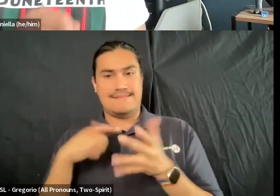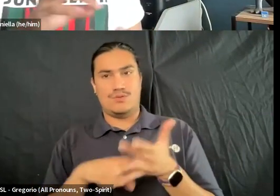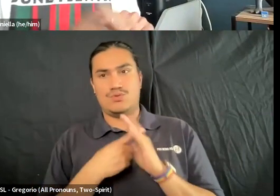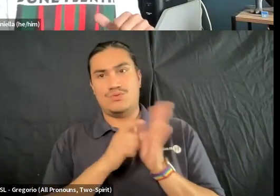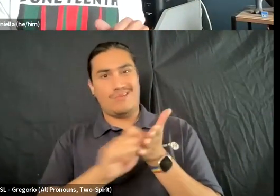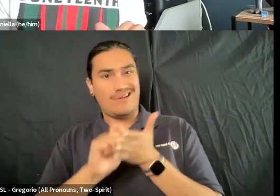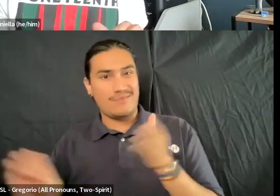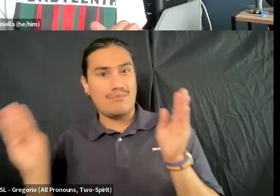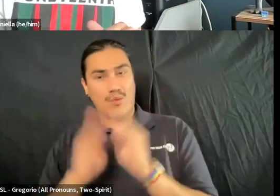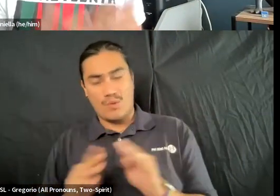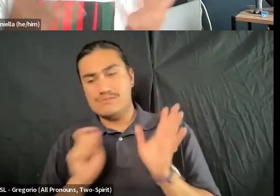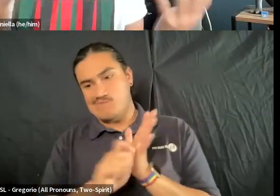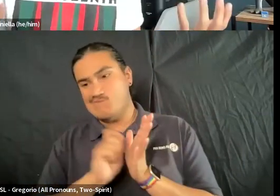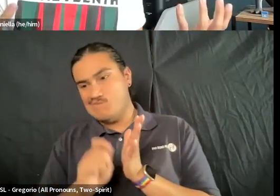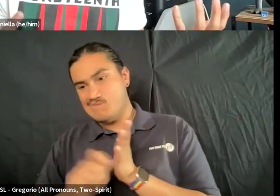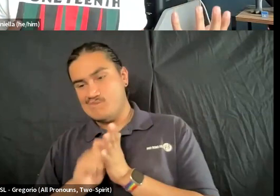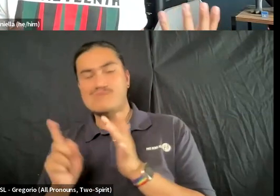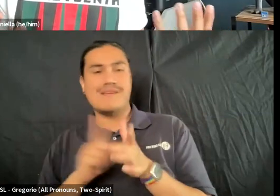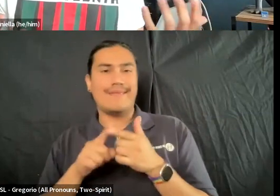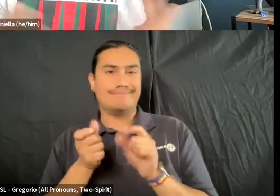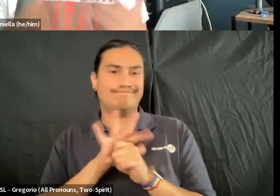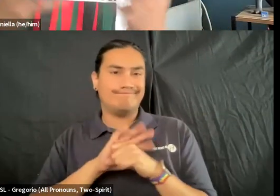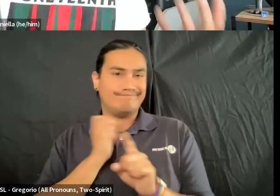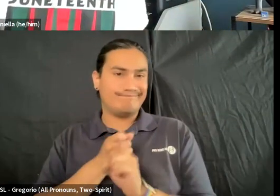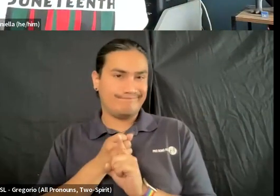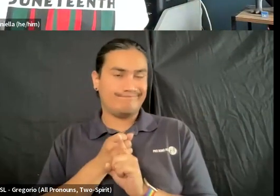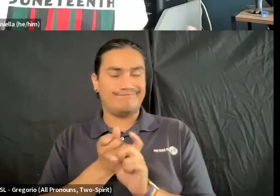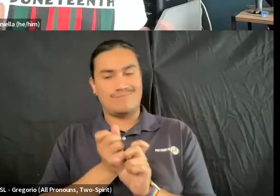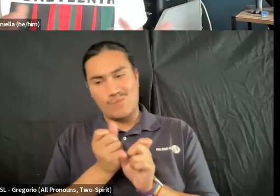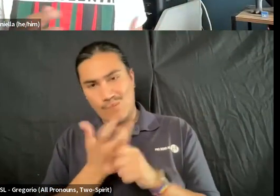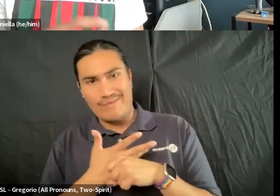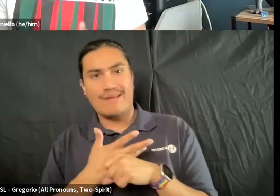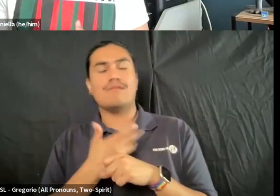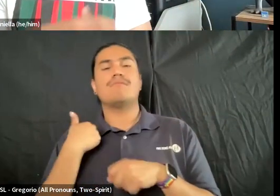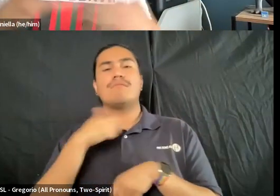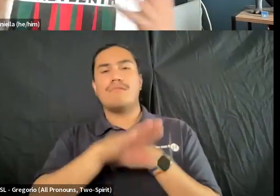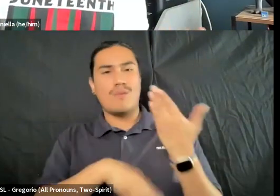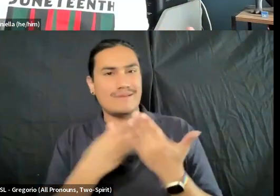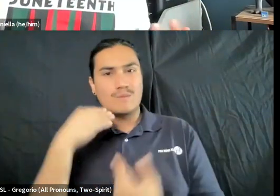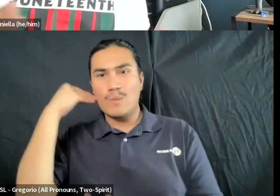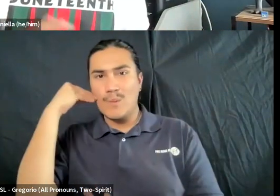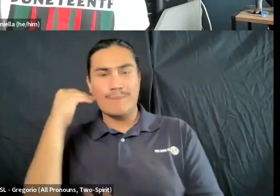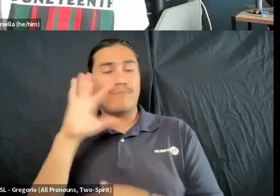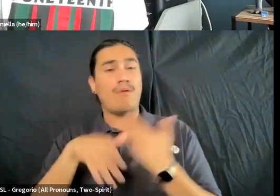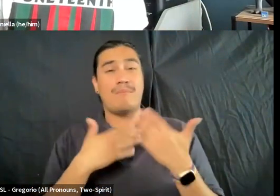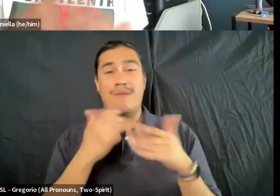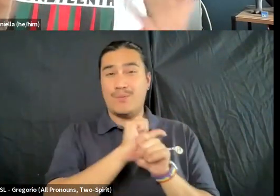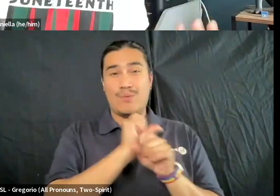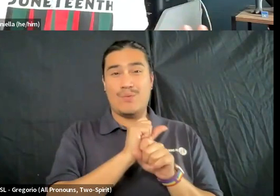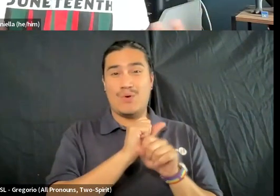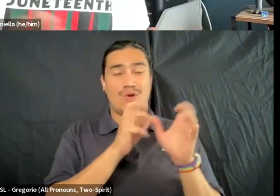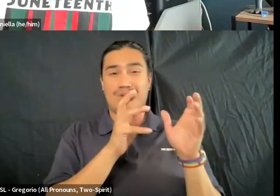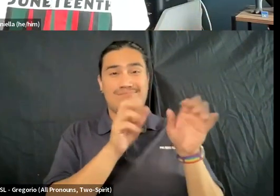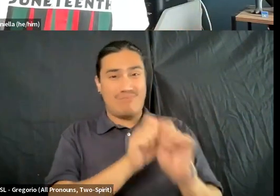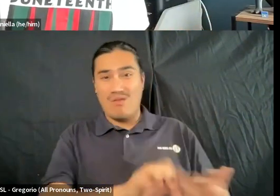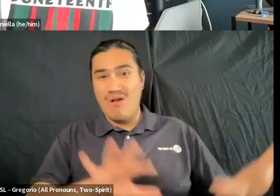writing more and more, and the pandemic hit. And all of us were at home. You know, I lost all my employment as an actor, as did,